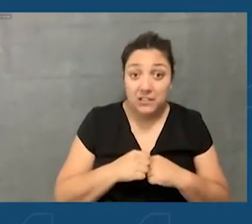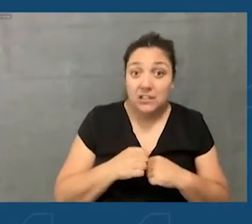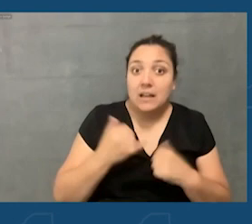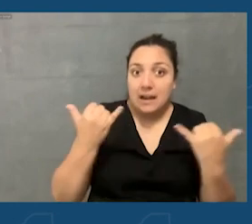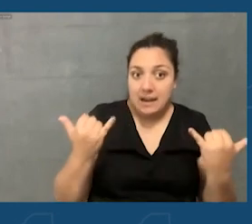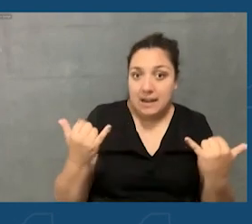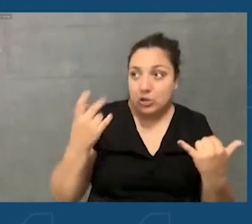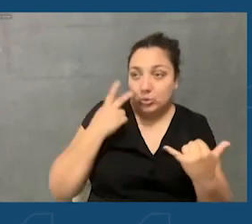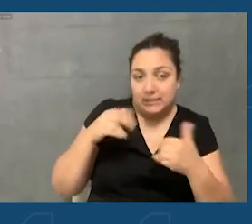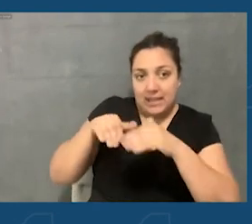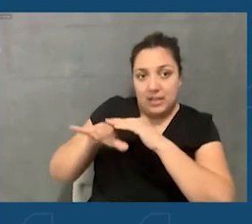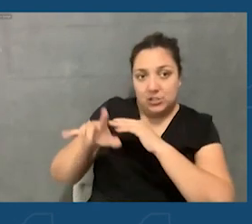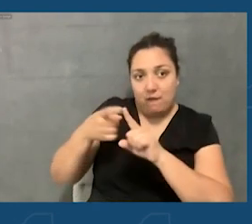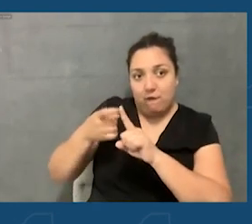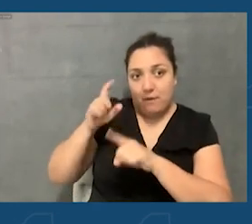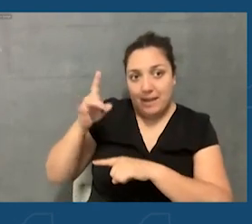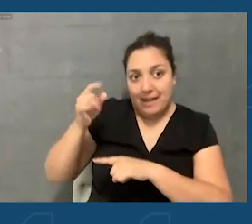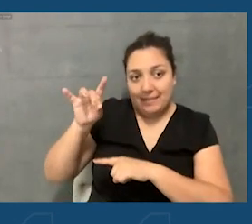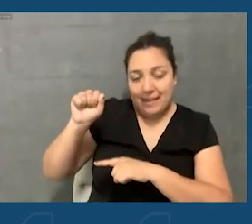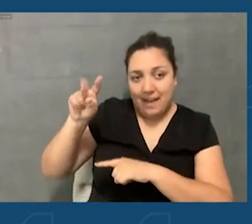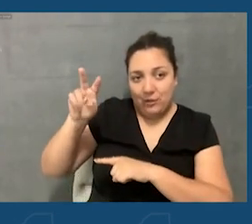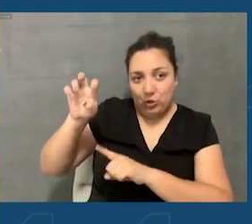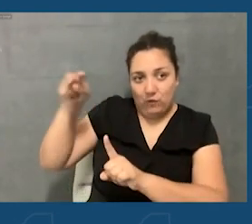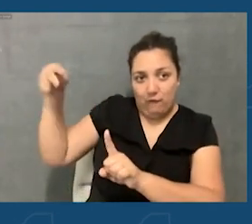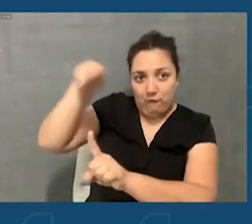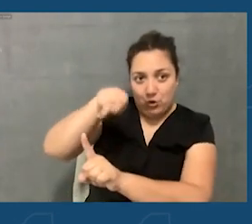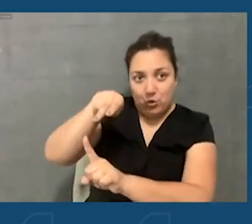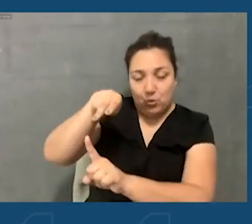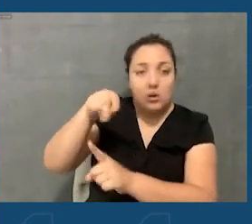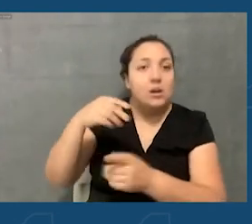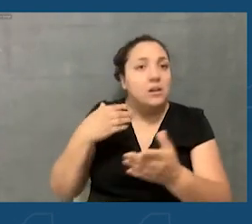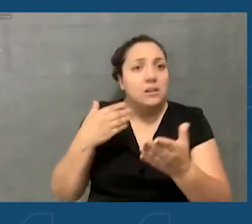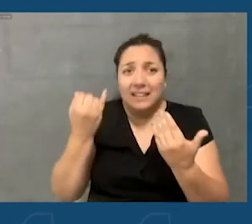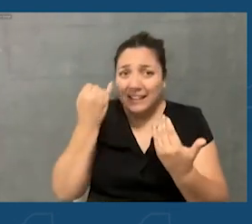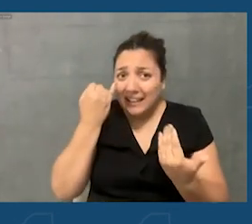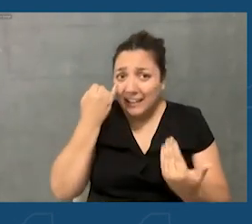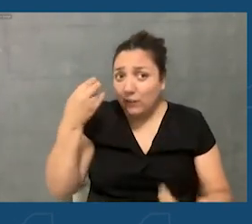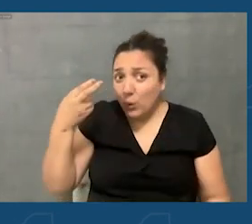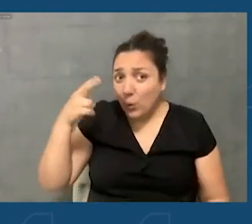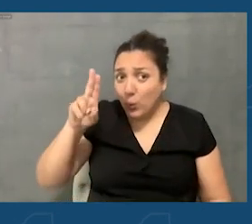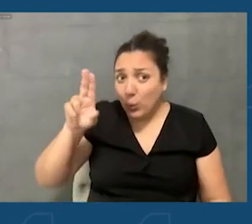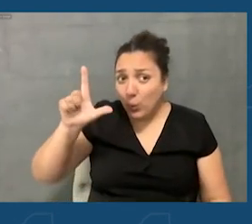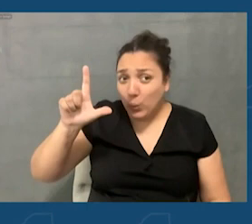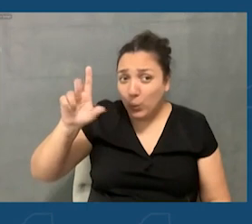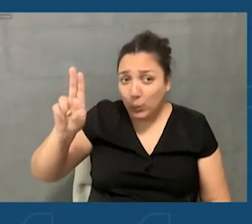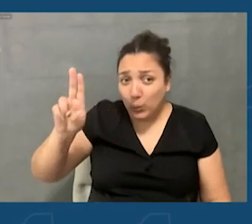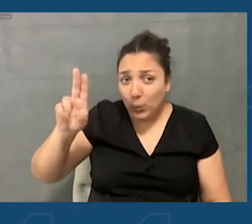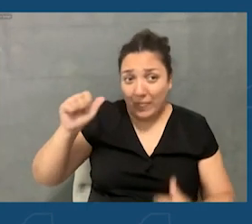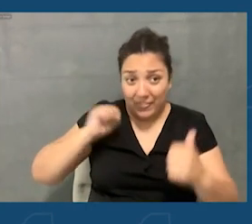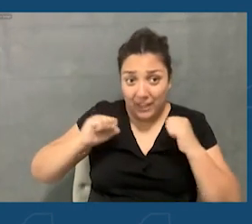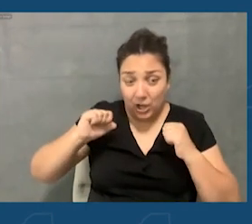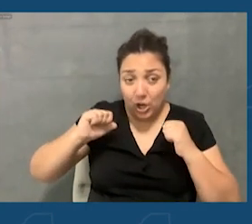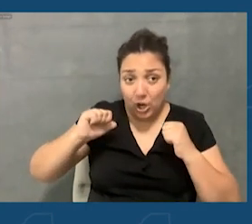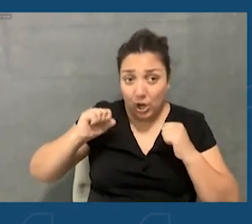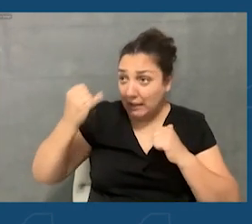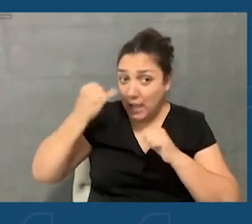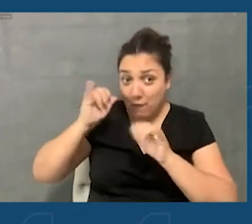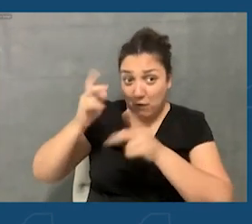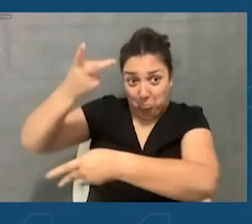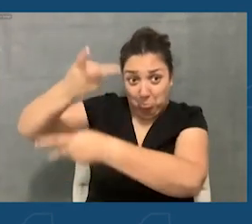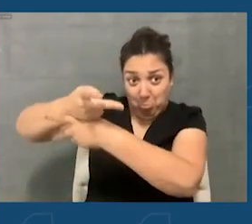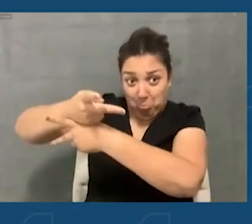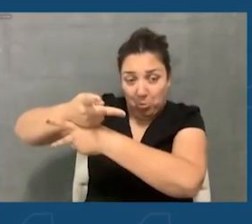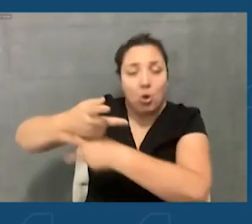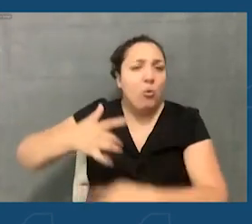Avenue. Even if you don't take out the Hulu Theater, we think there are ways to dramatically improve the 8th